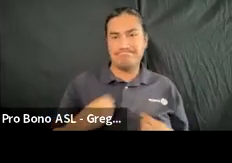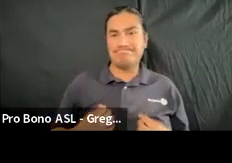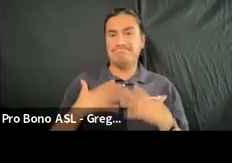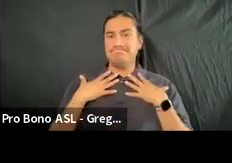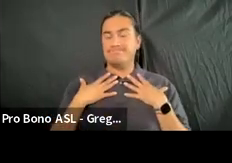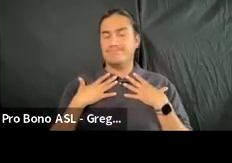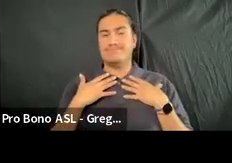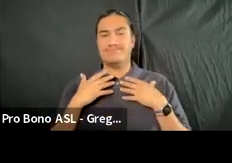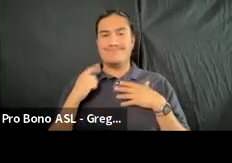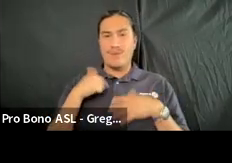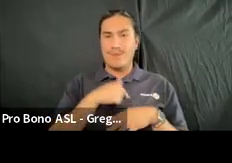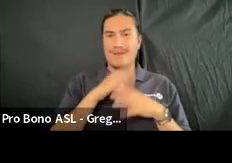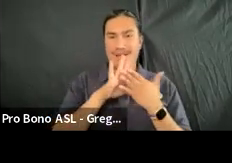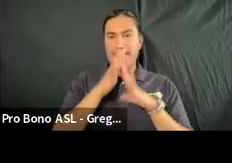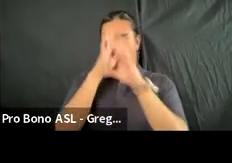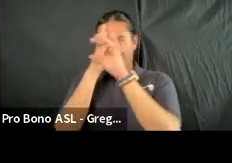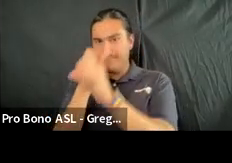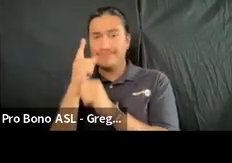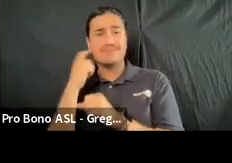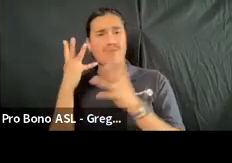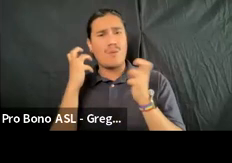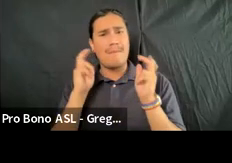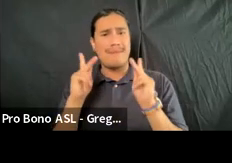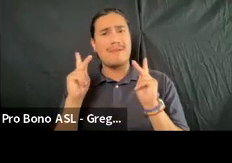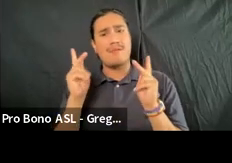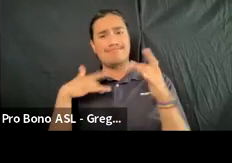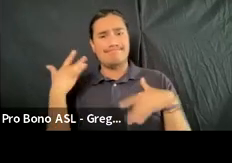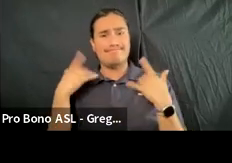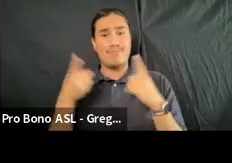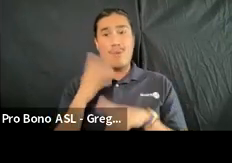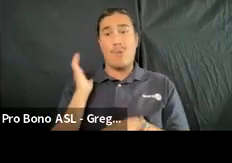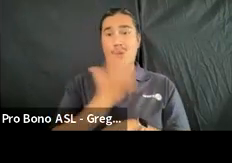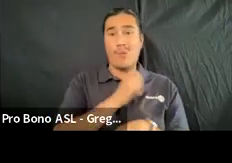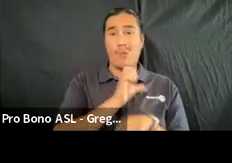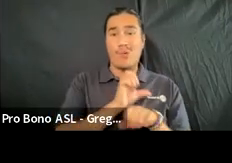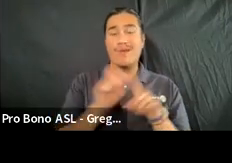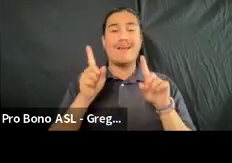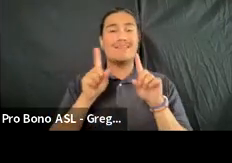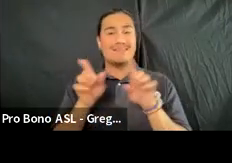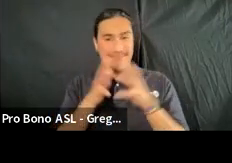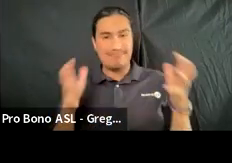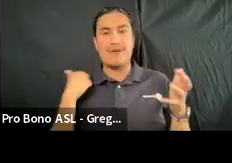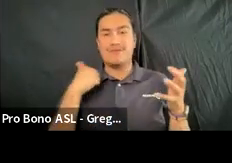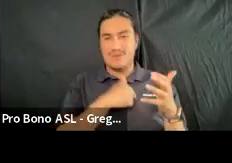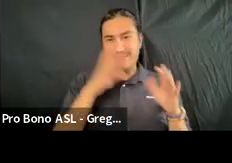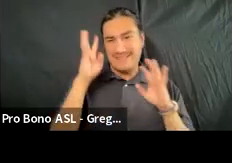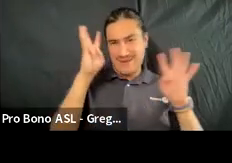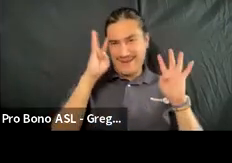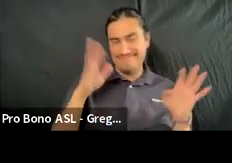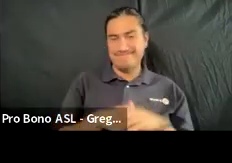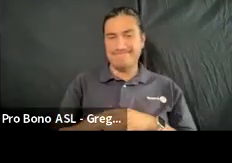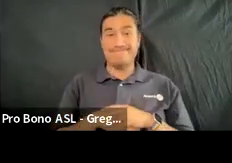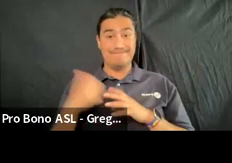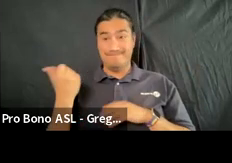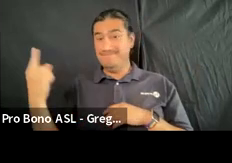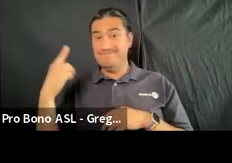we want people to be as excited about our work as we are about creating it. So do we have a volunteer out there?